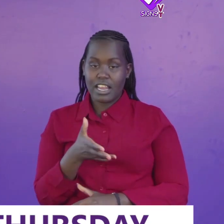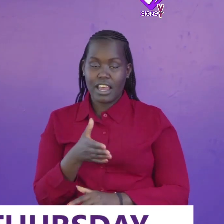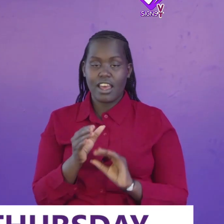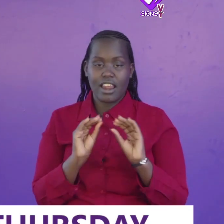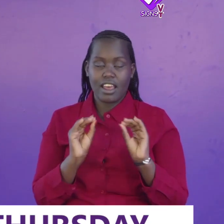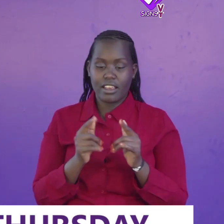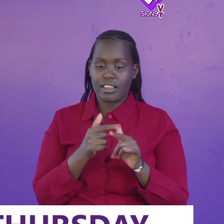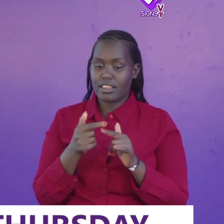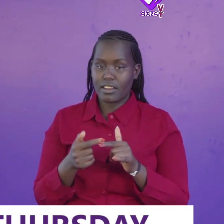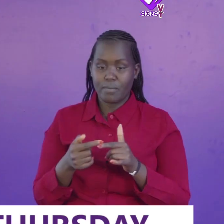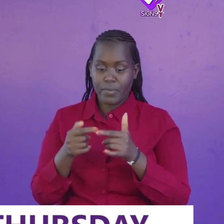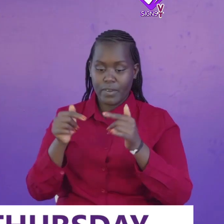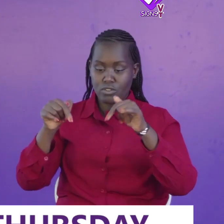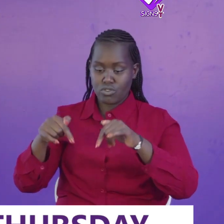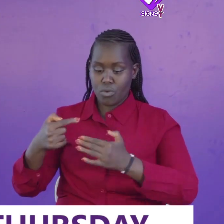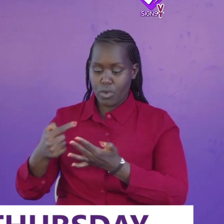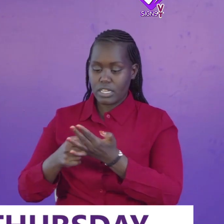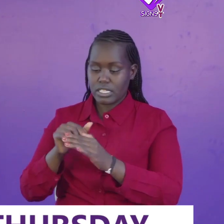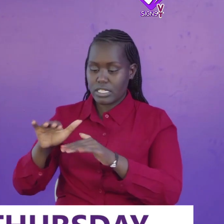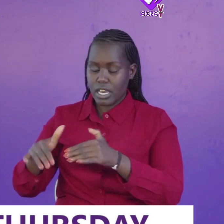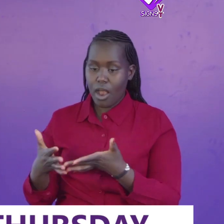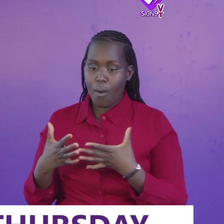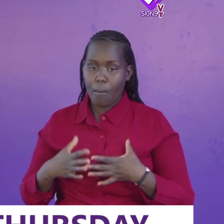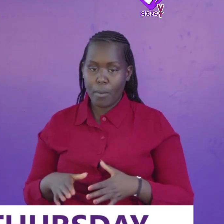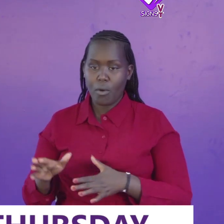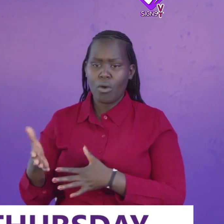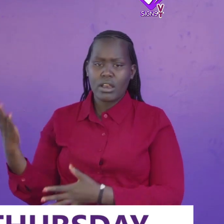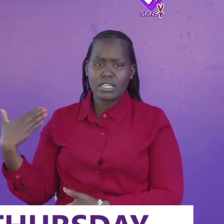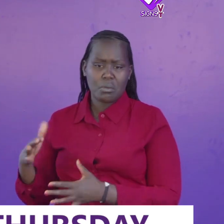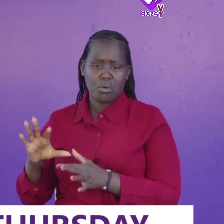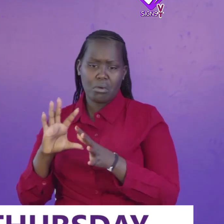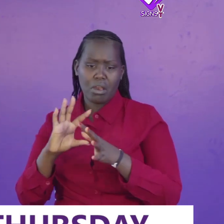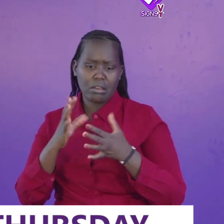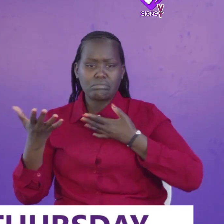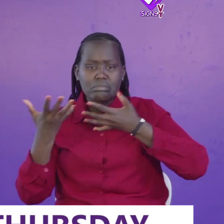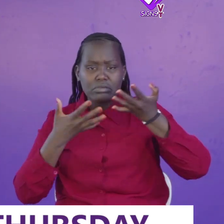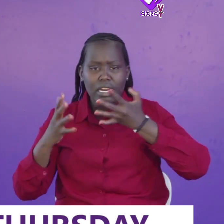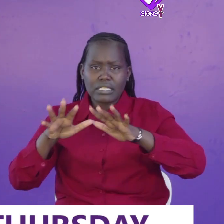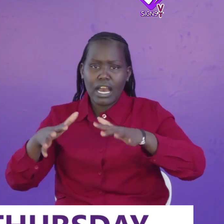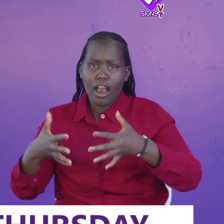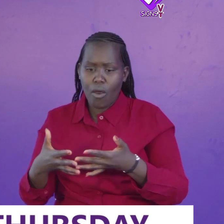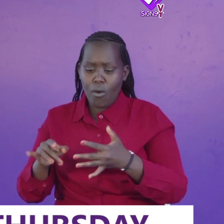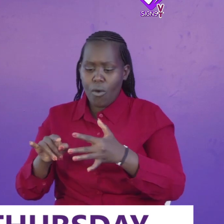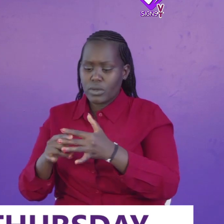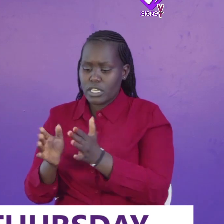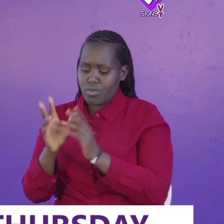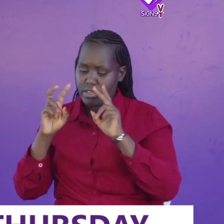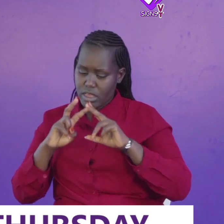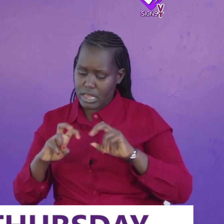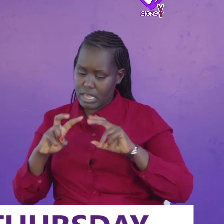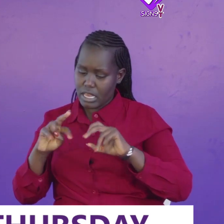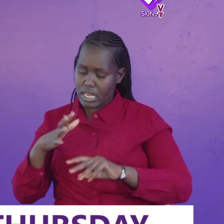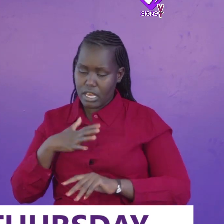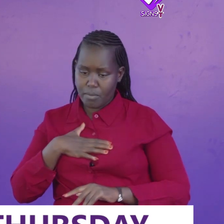bado. So niko hapa leo tuchambue how people used to connect. Na tukianza tu hapa na my research. Hapa nina research,